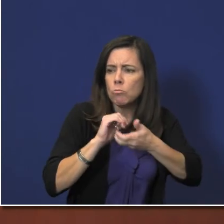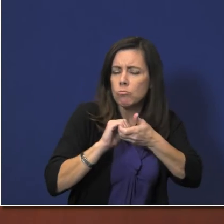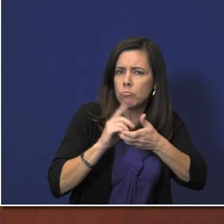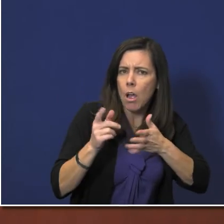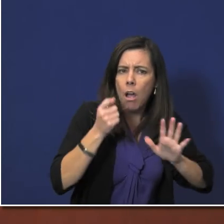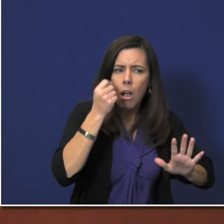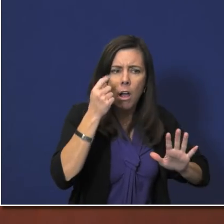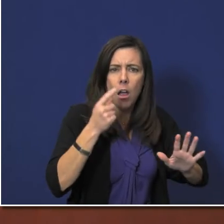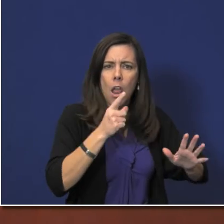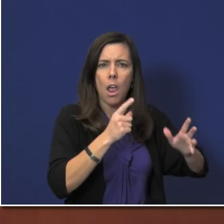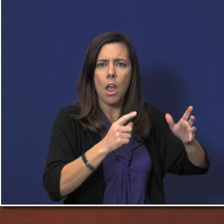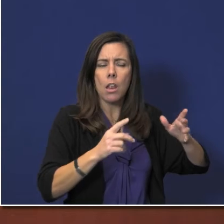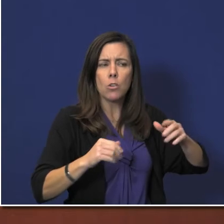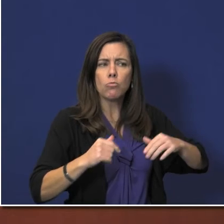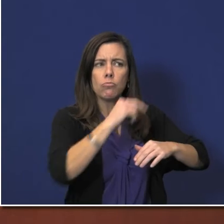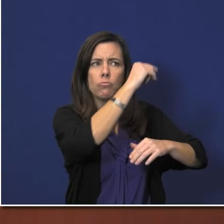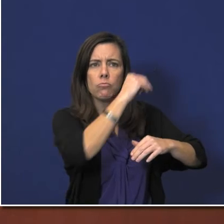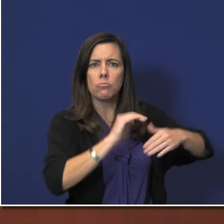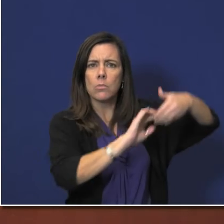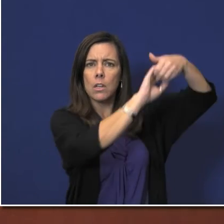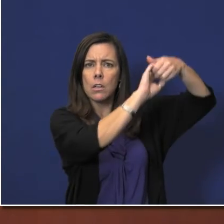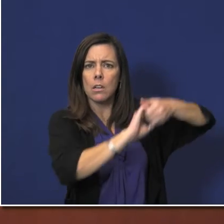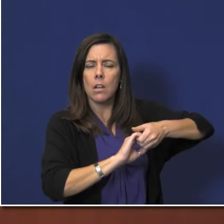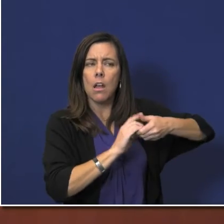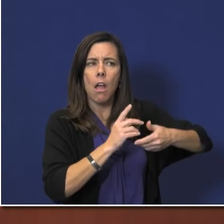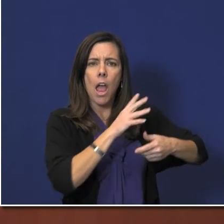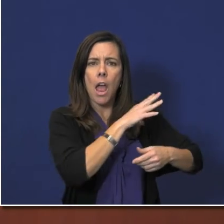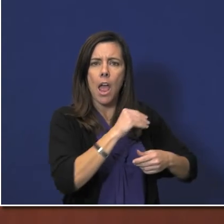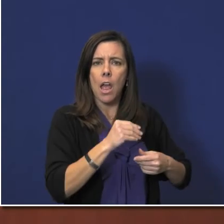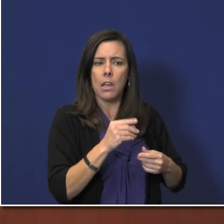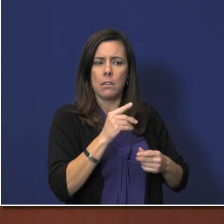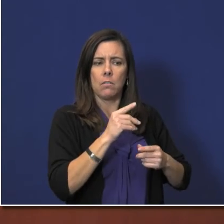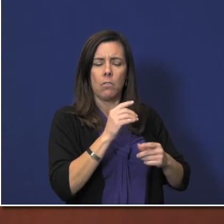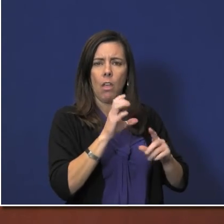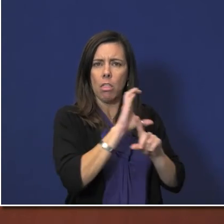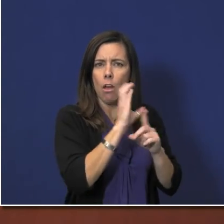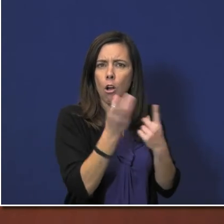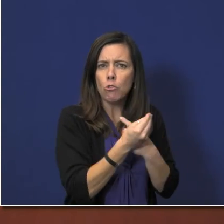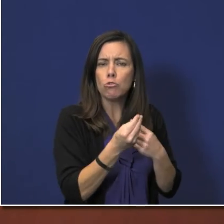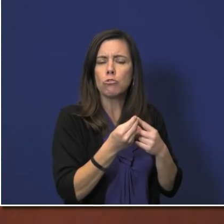understanding the flow and the culture and designing it according to